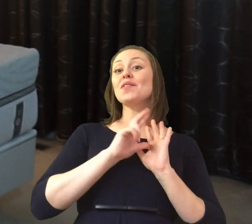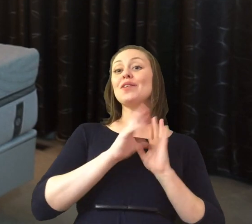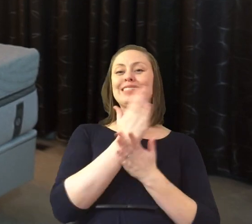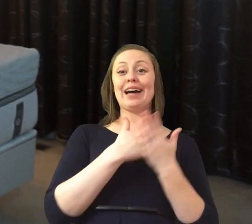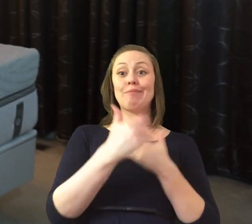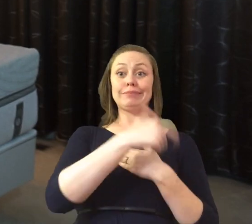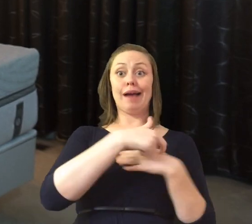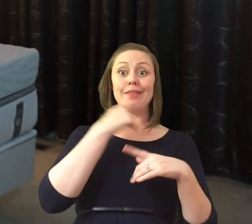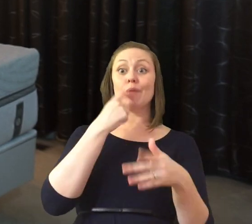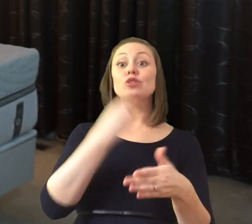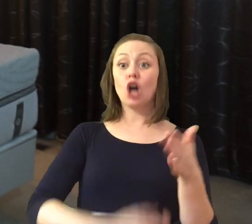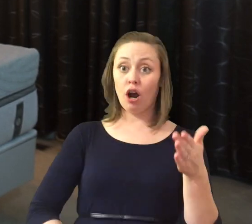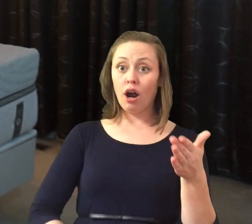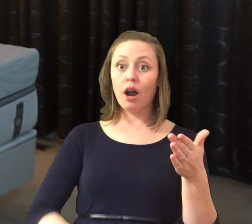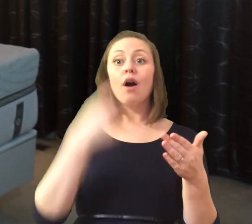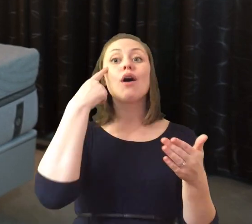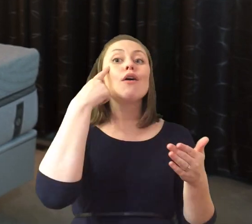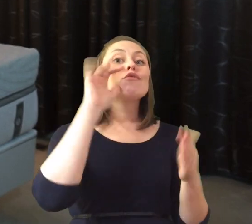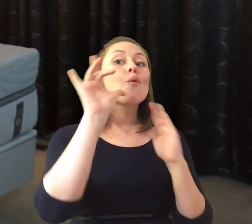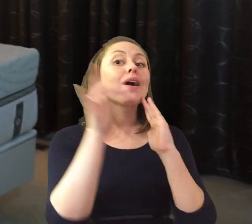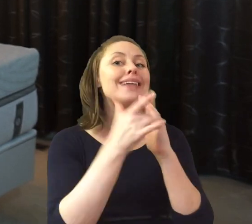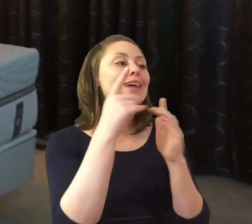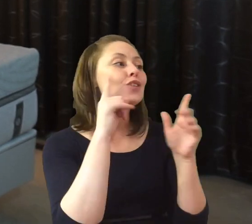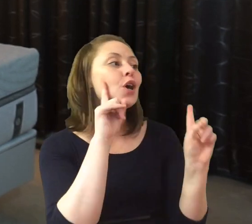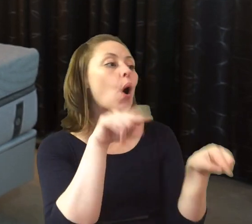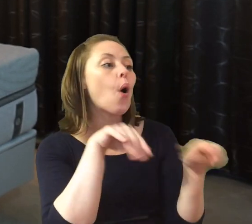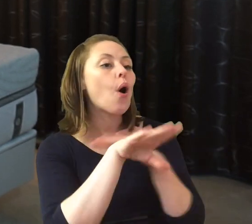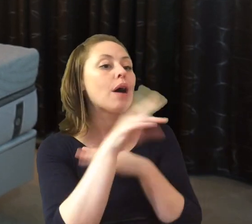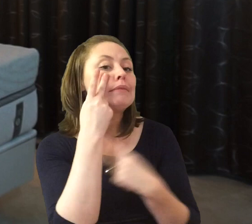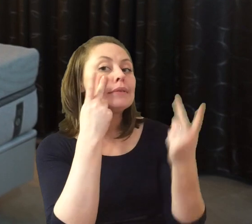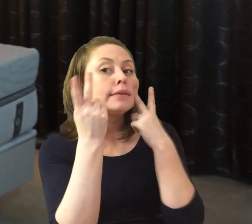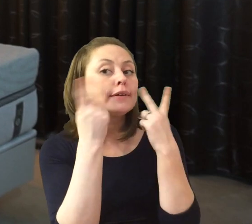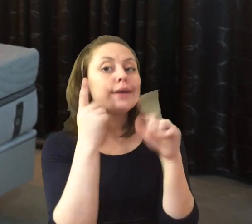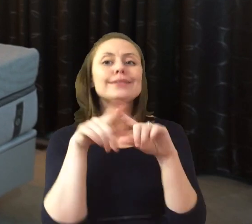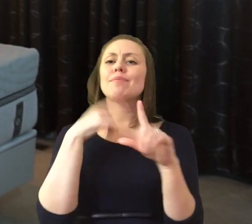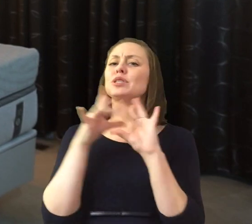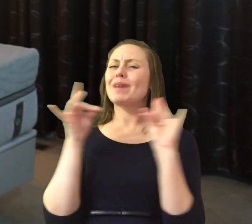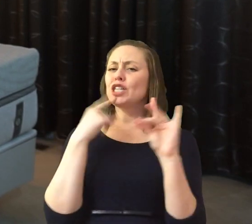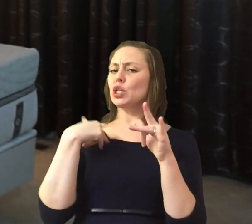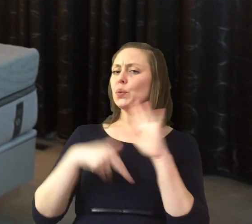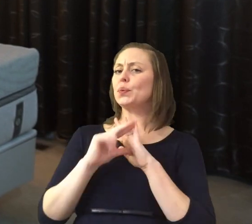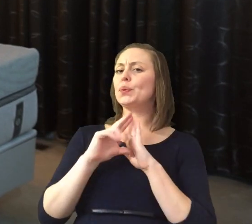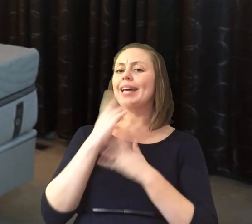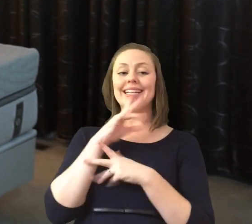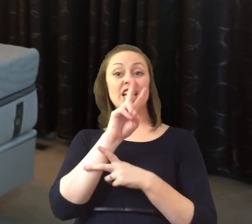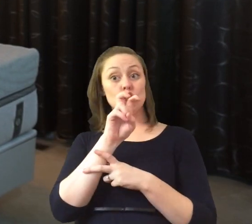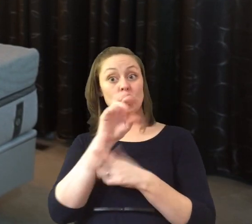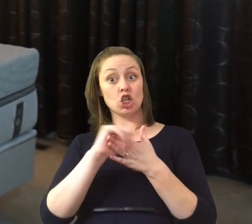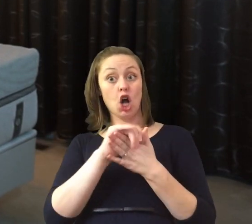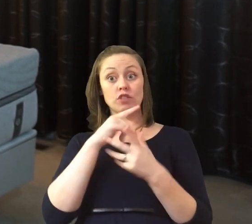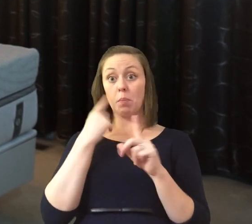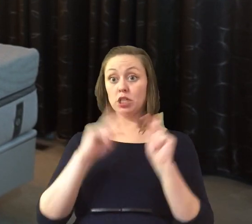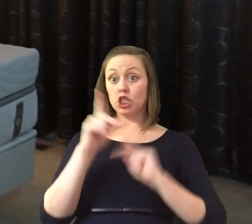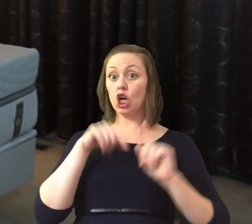that they do charge for like a technician to come out. I think someone had mentioned in one of their reviews it's $200 for a